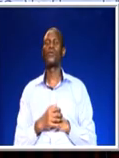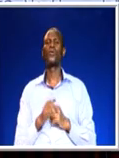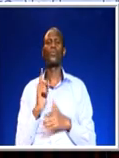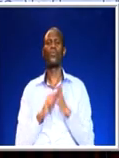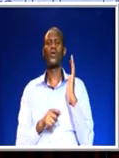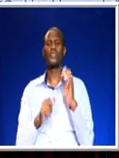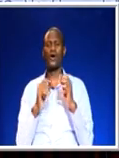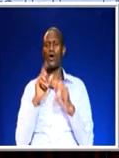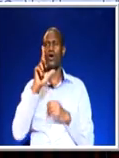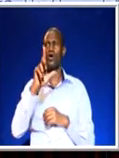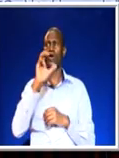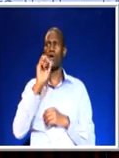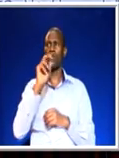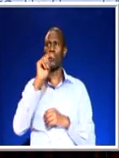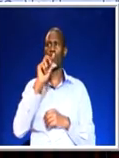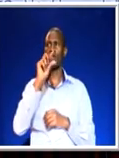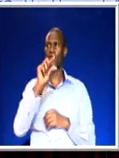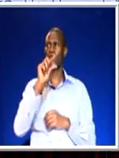What are longitudes?